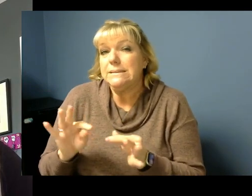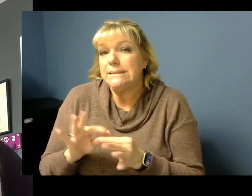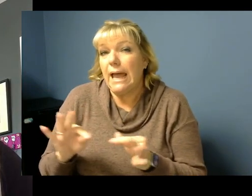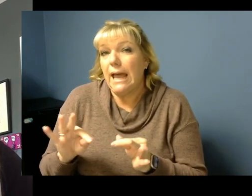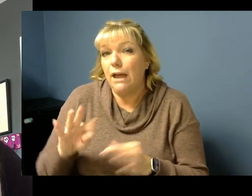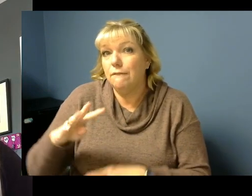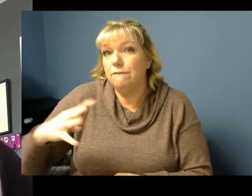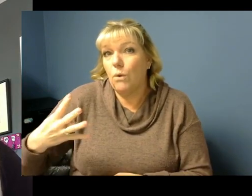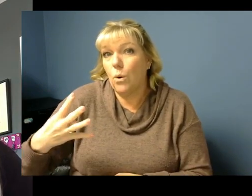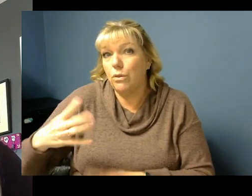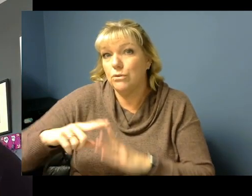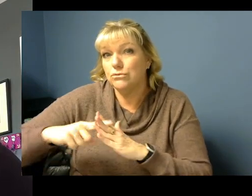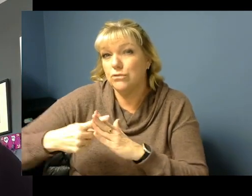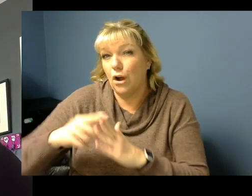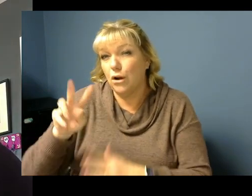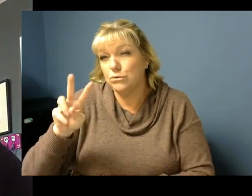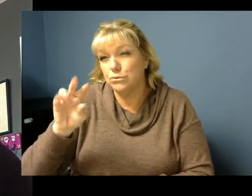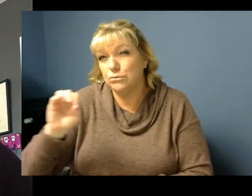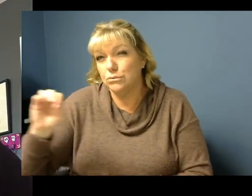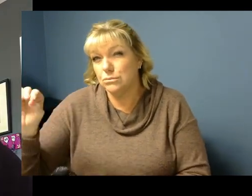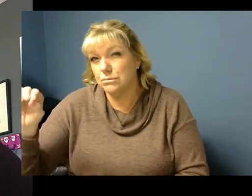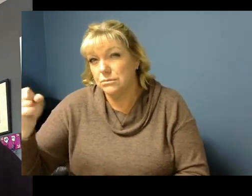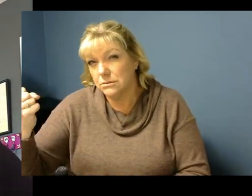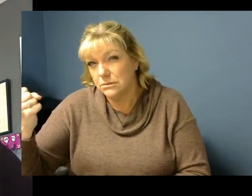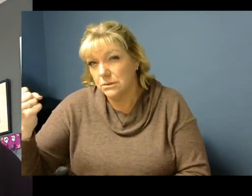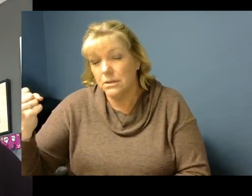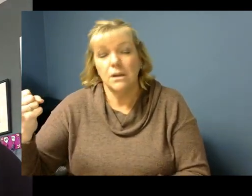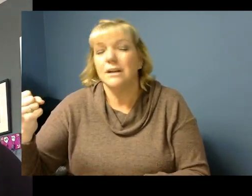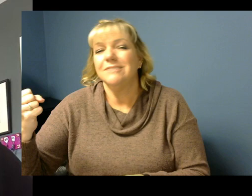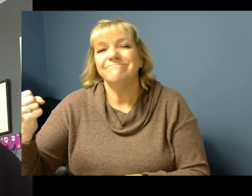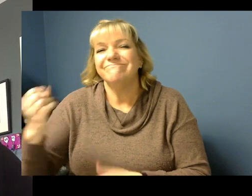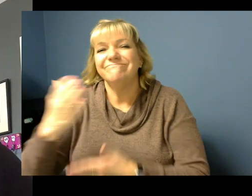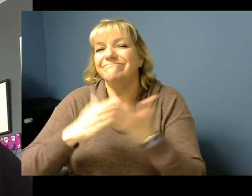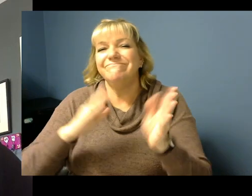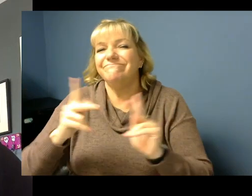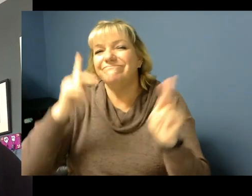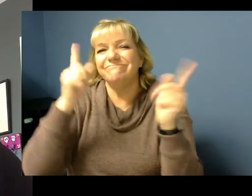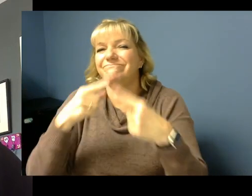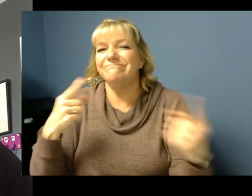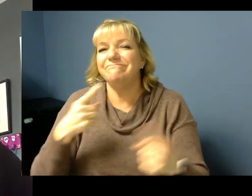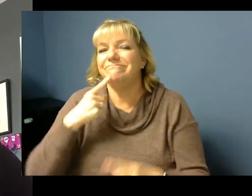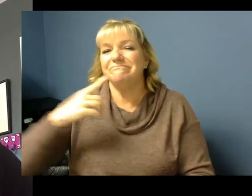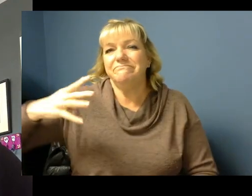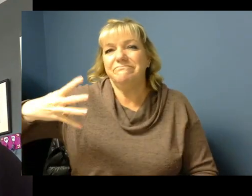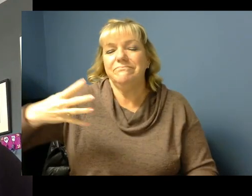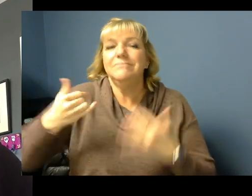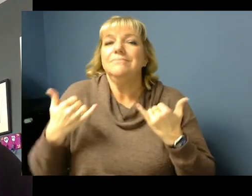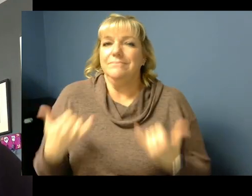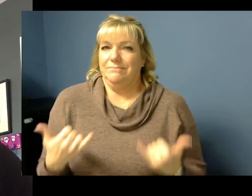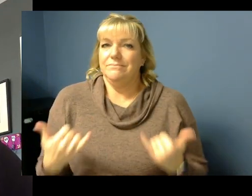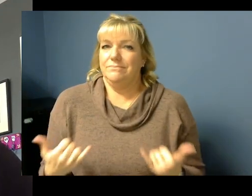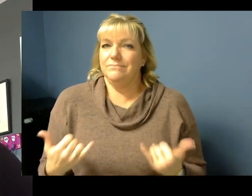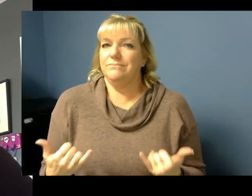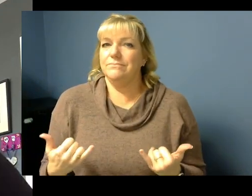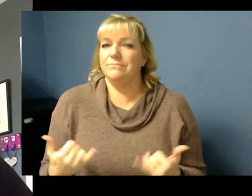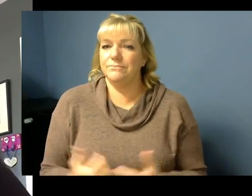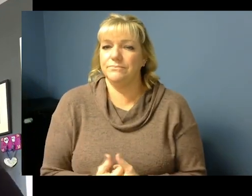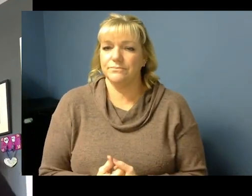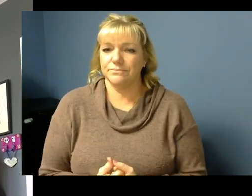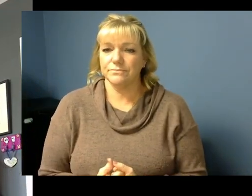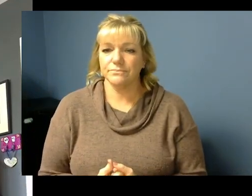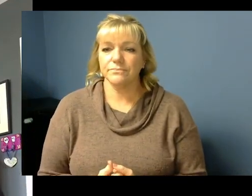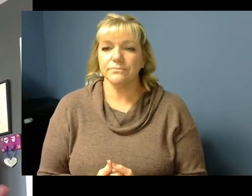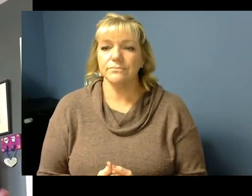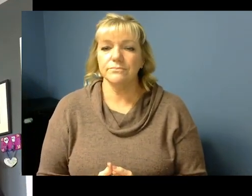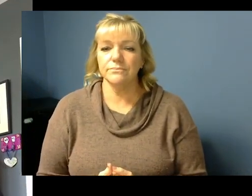the 2000s. Others say, no, fourth wave is actually where we are now. And